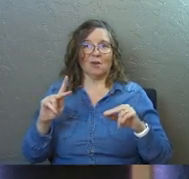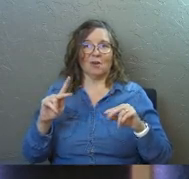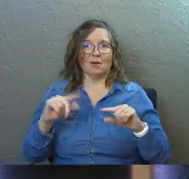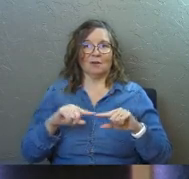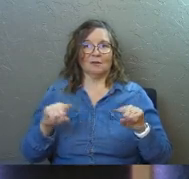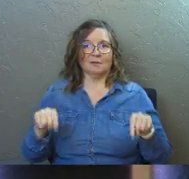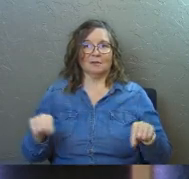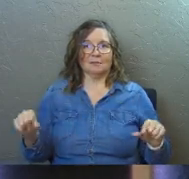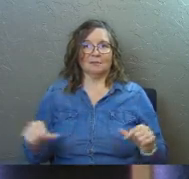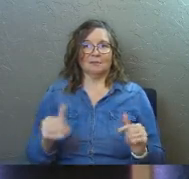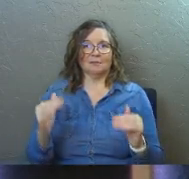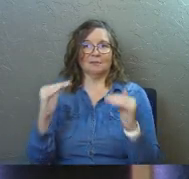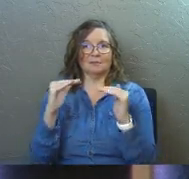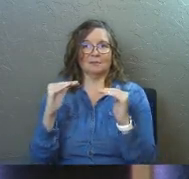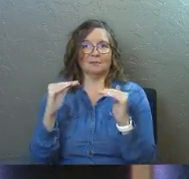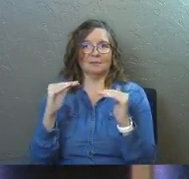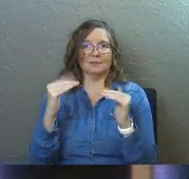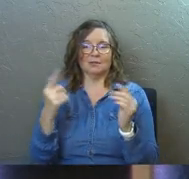now.